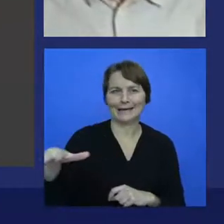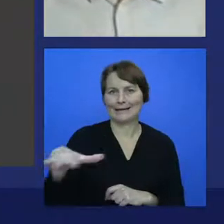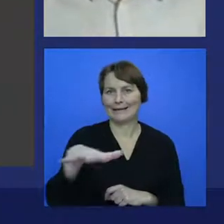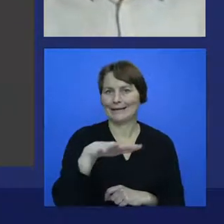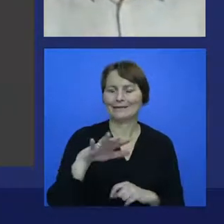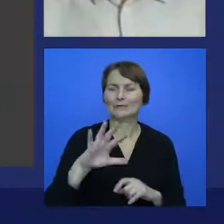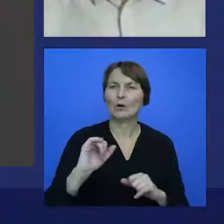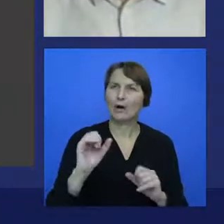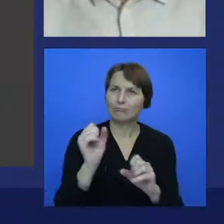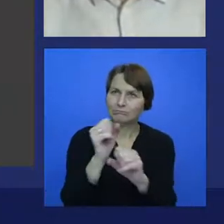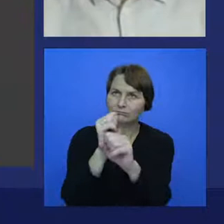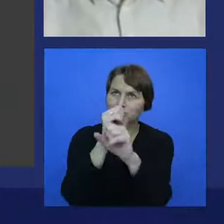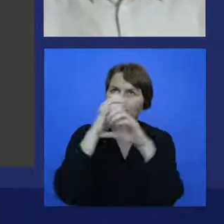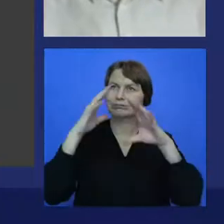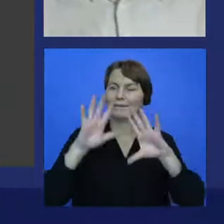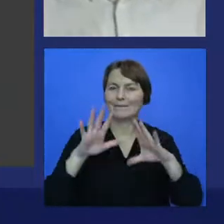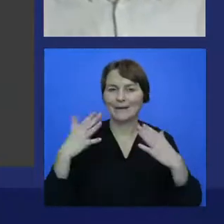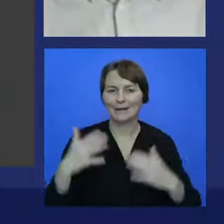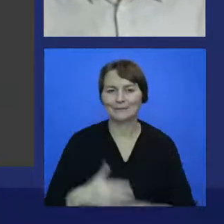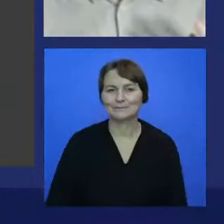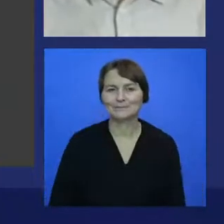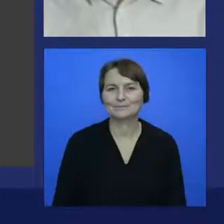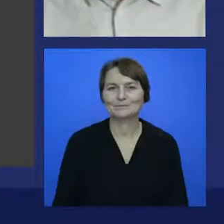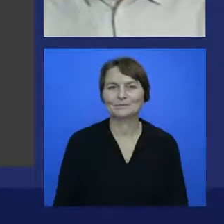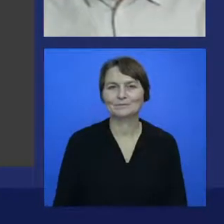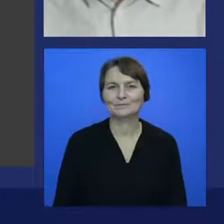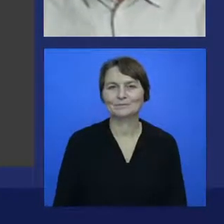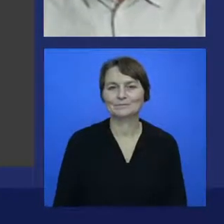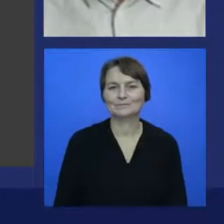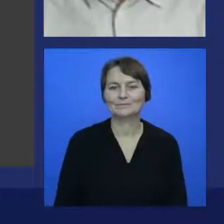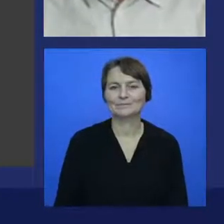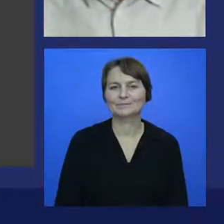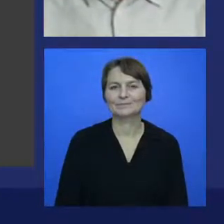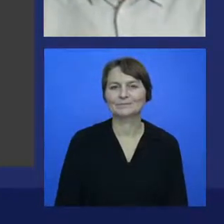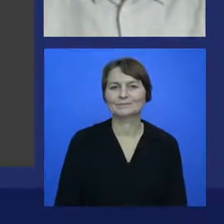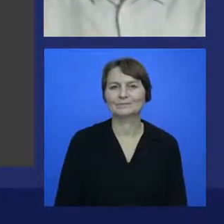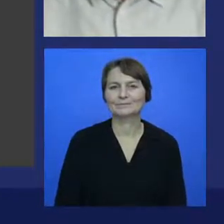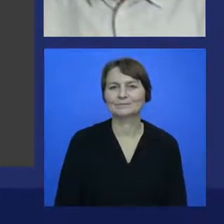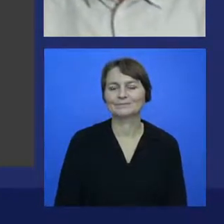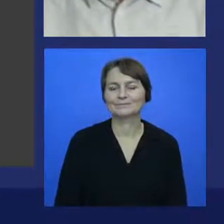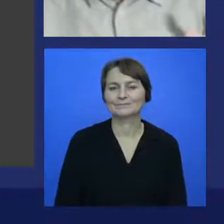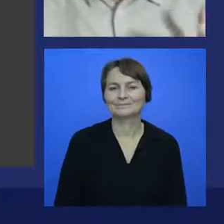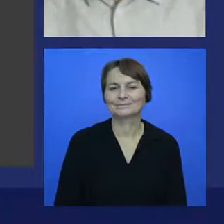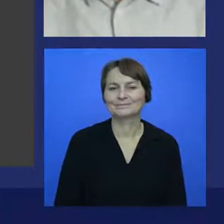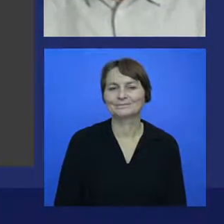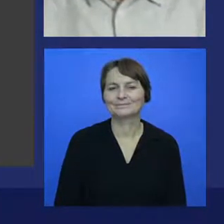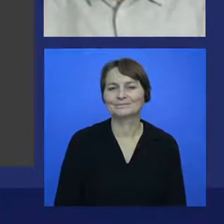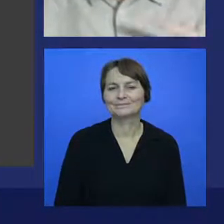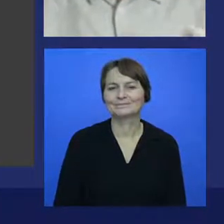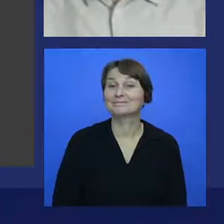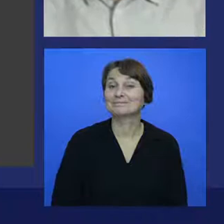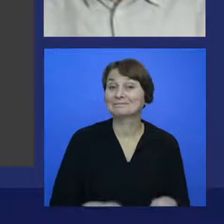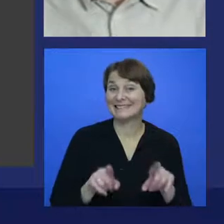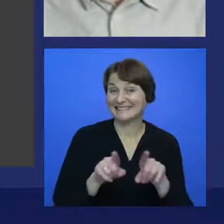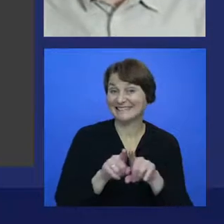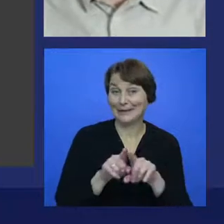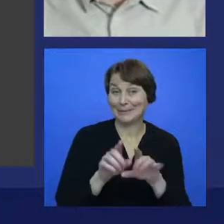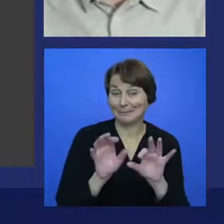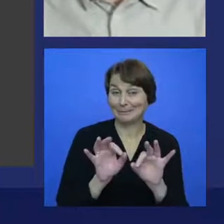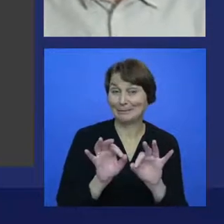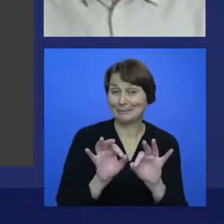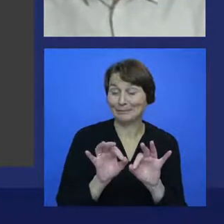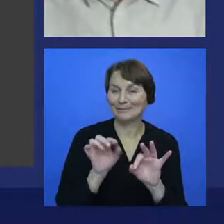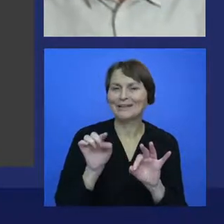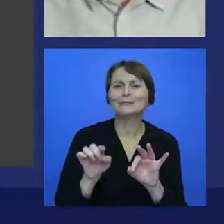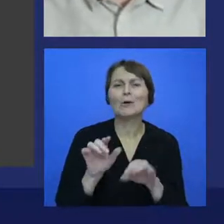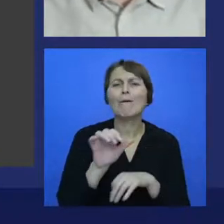use. So in exactly the same way, one of the one of the amazing things that Azure Maps will have the ability